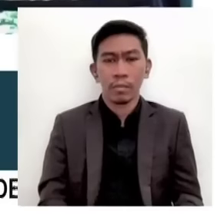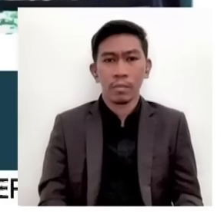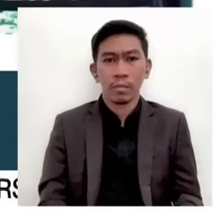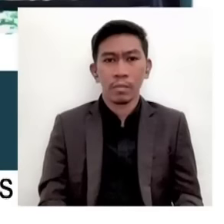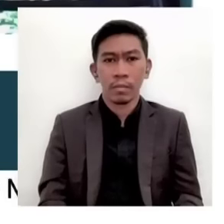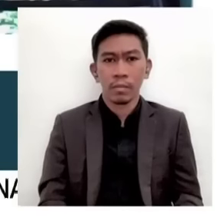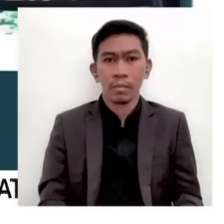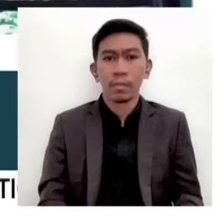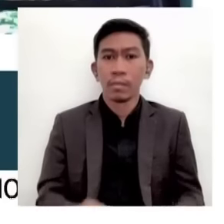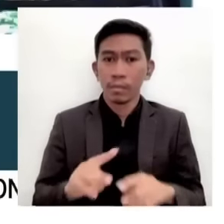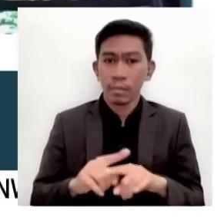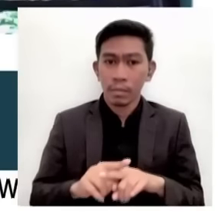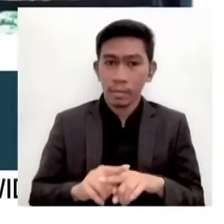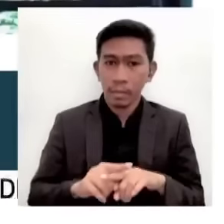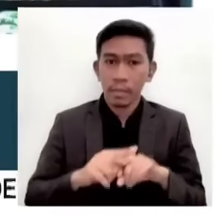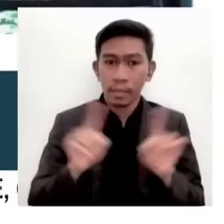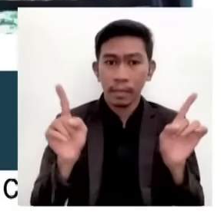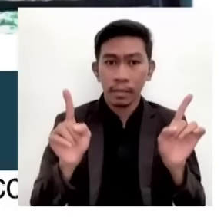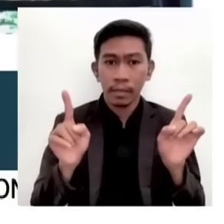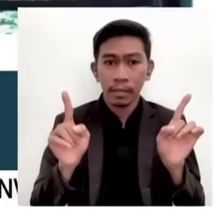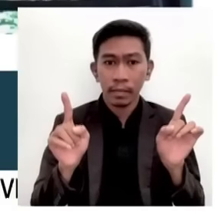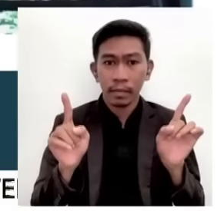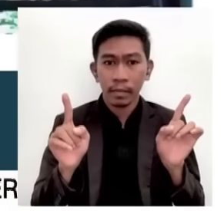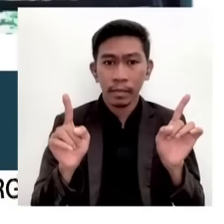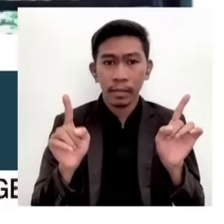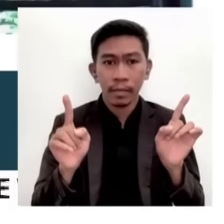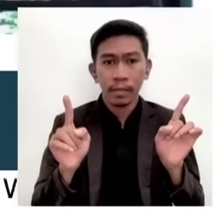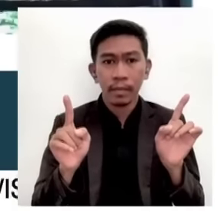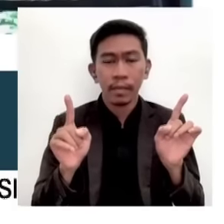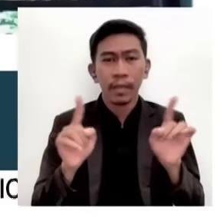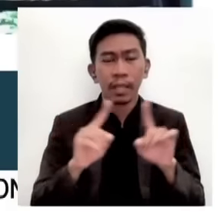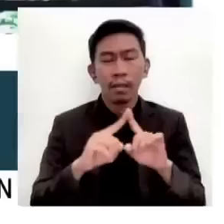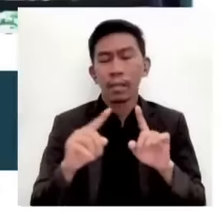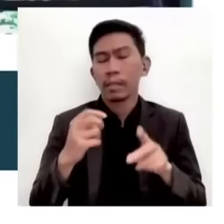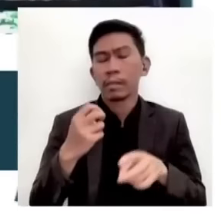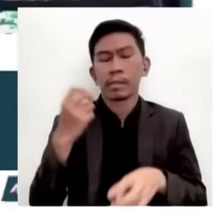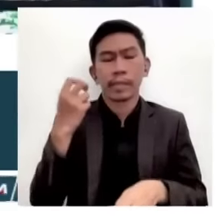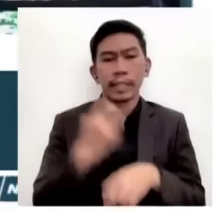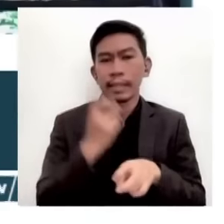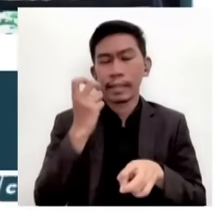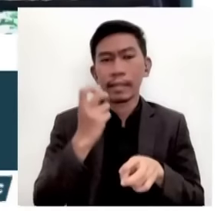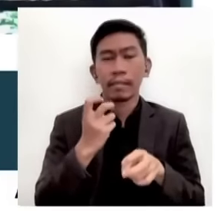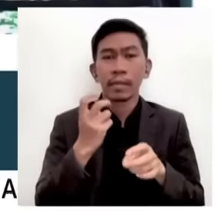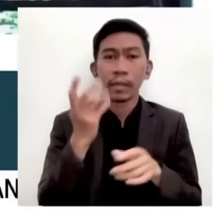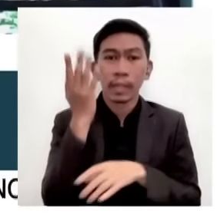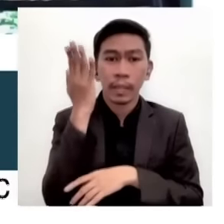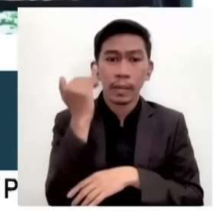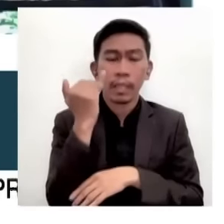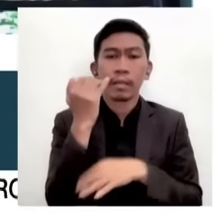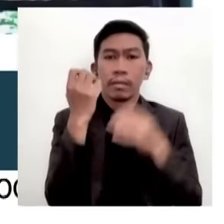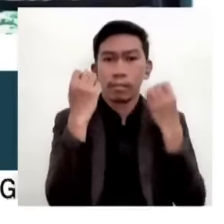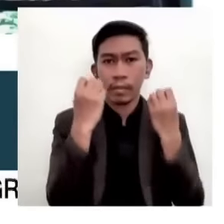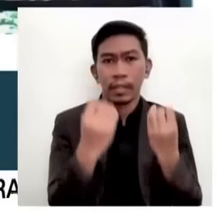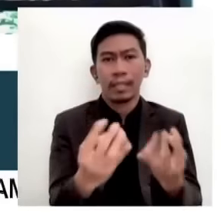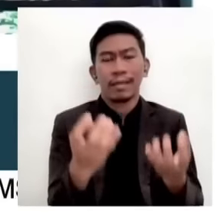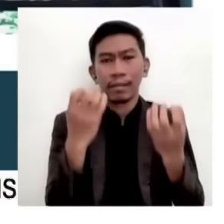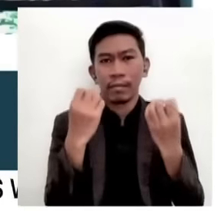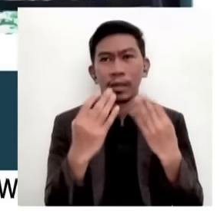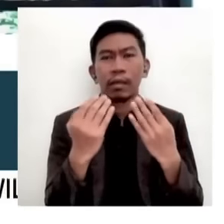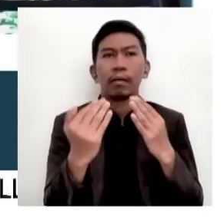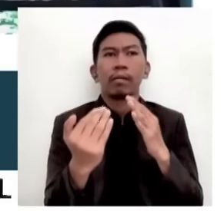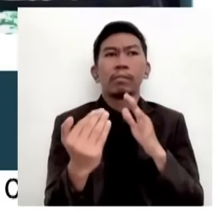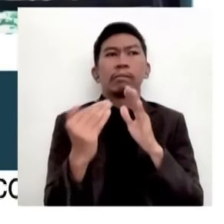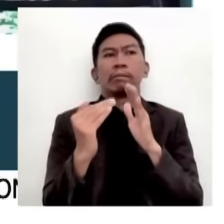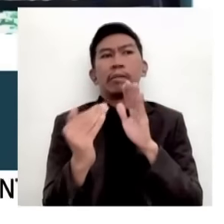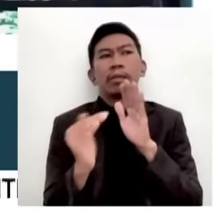Yeah. So, kaya lang. Go ahead. Too difficult, no? Dahil maraming resistance,